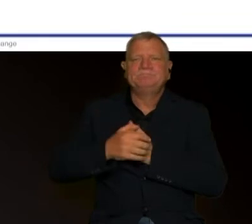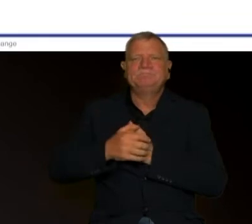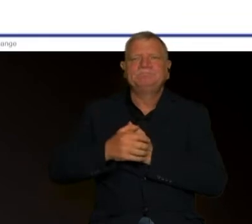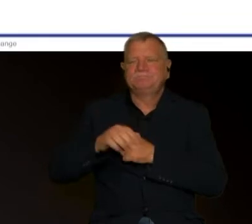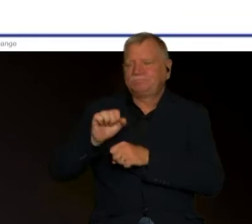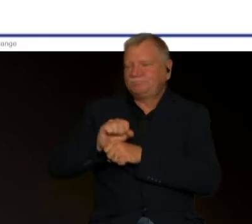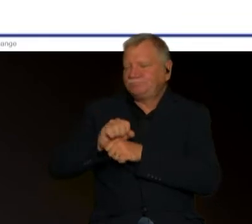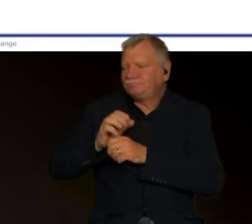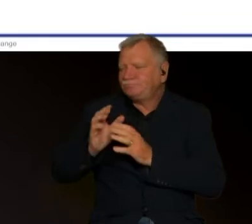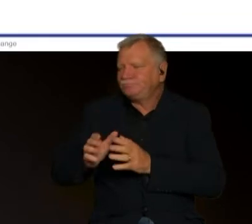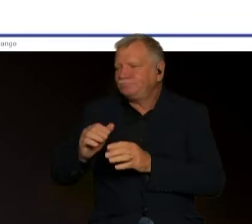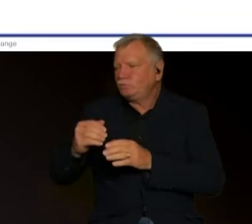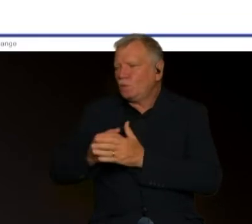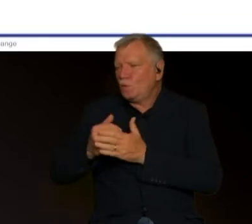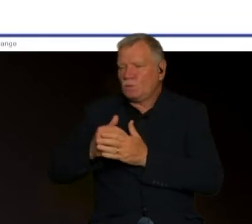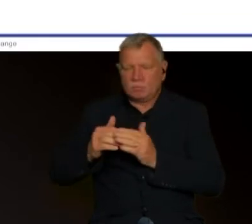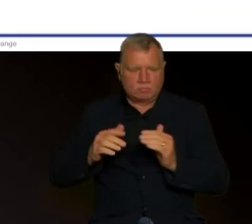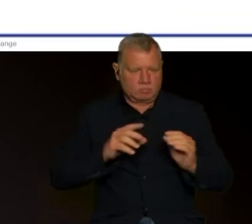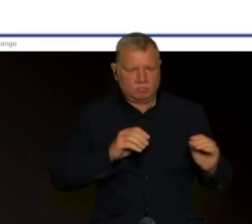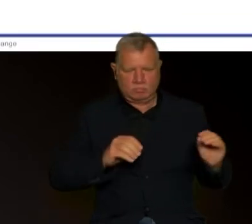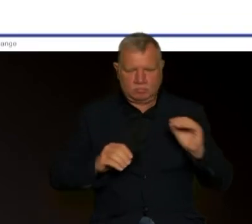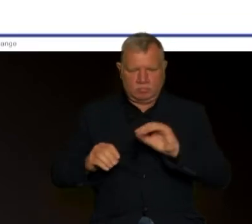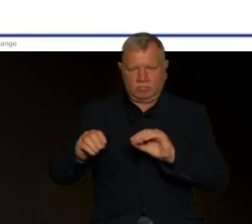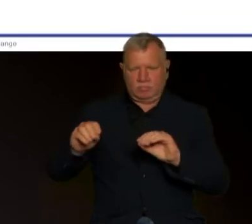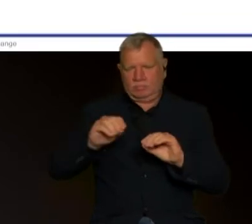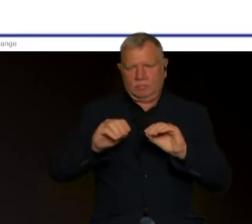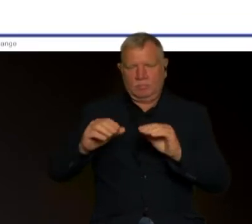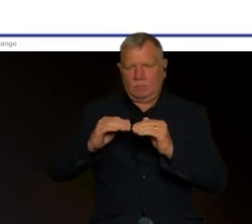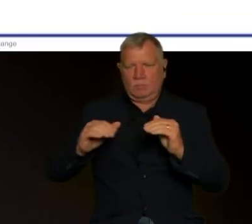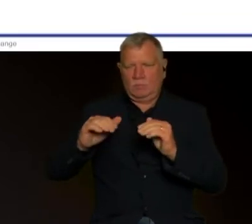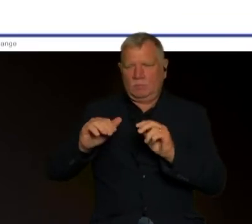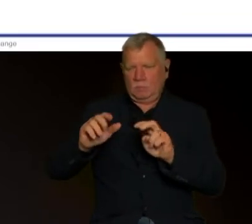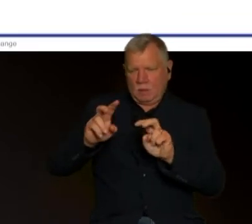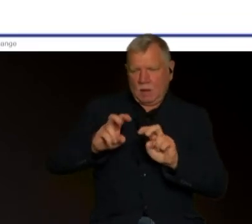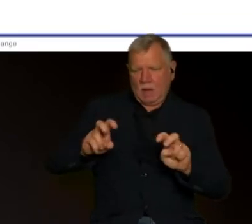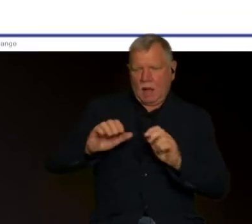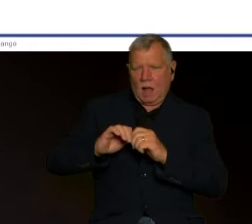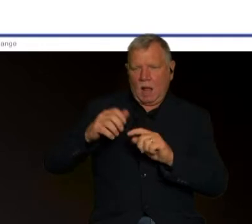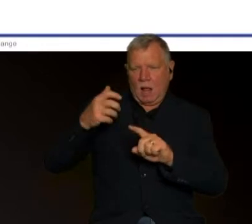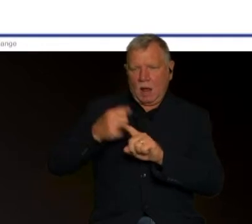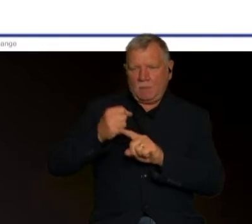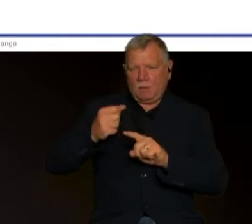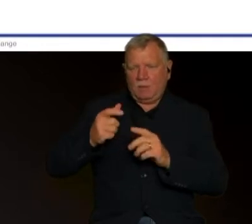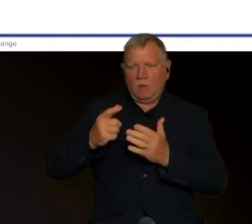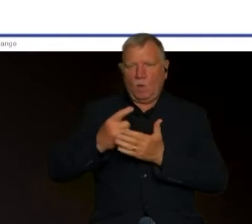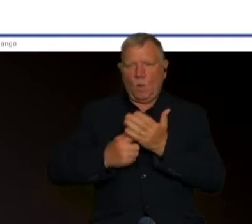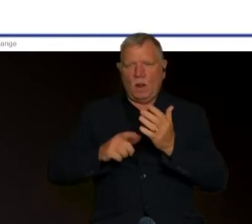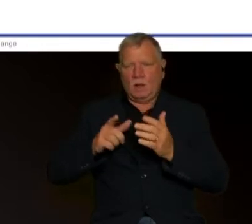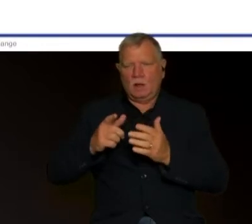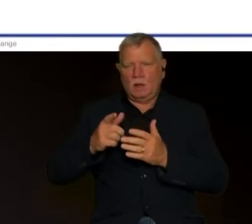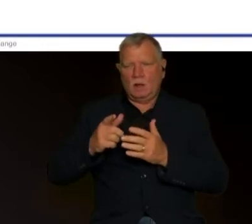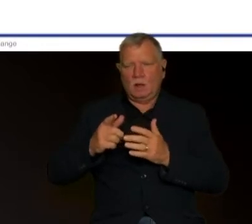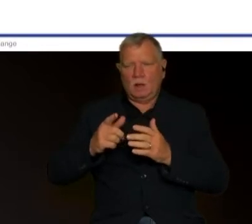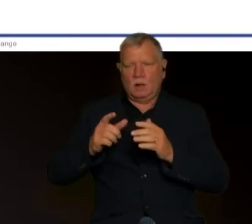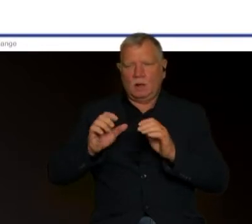positions, and we're going to put the employees on the new scales, and we'll do an impact analysis